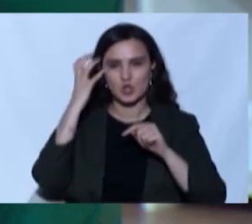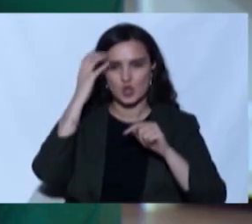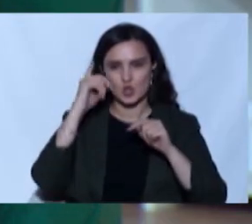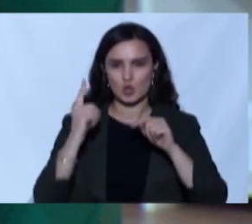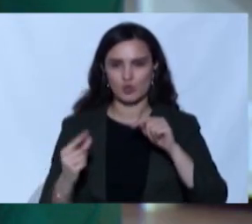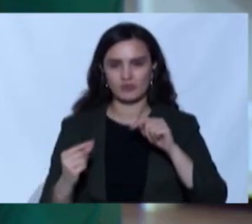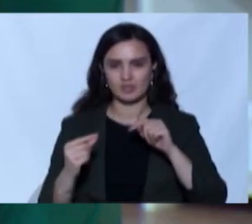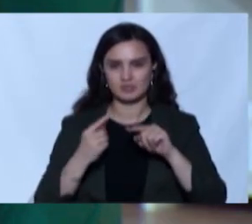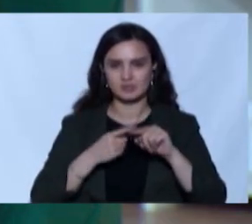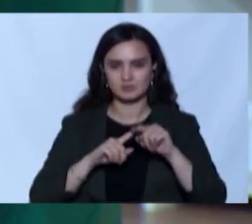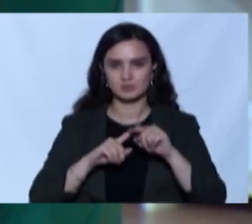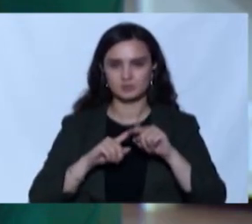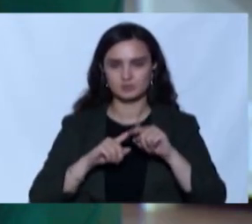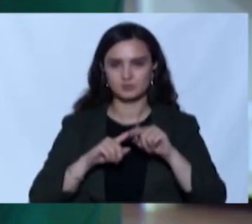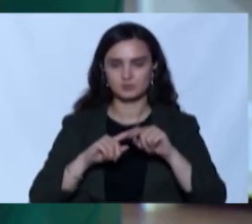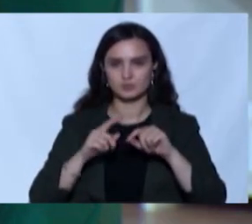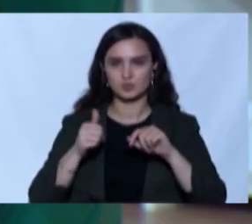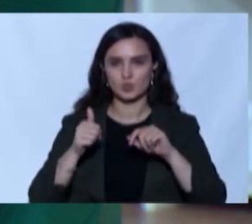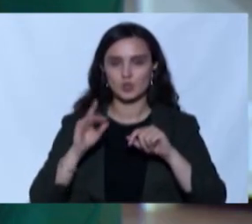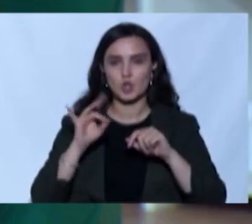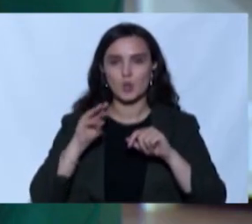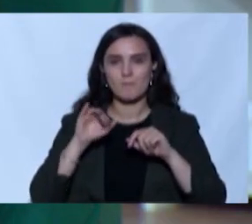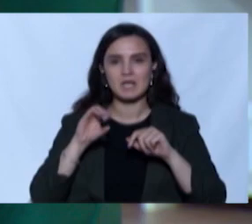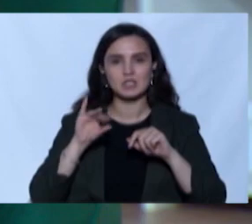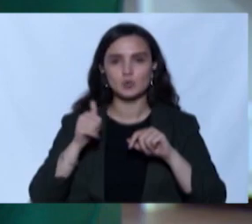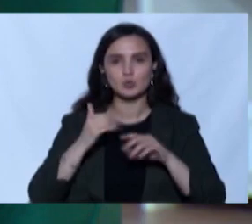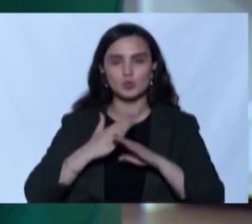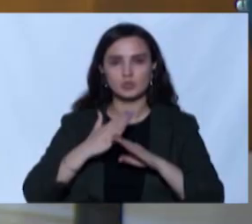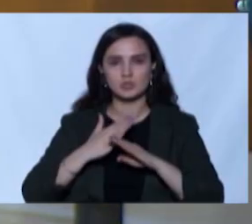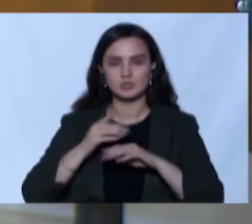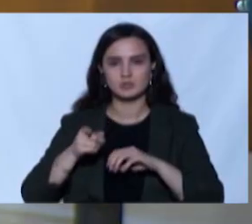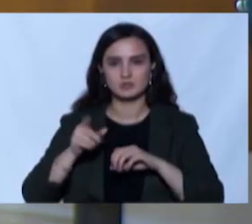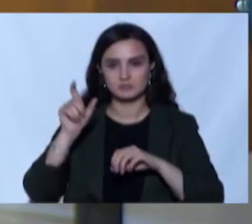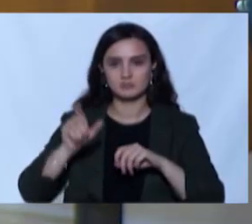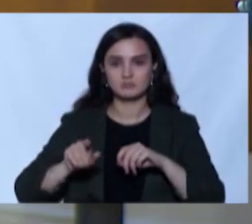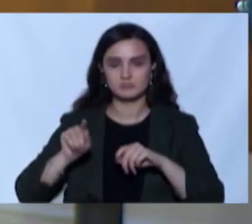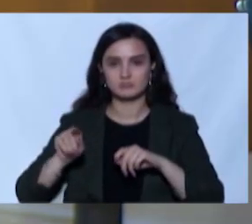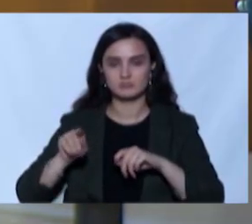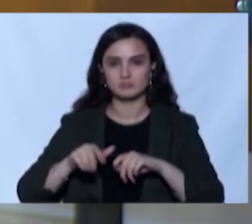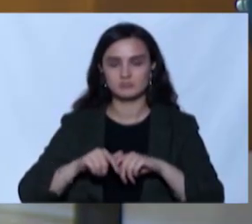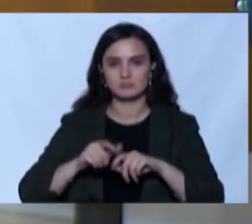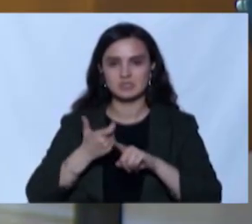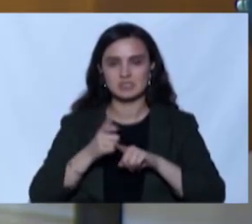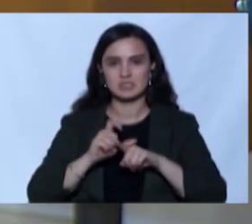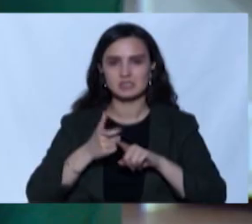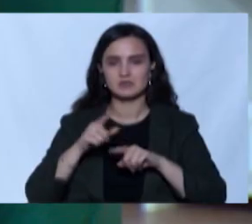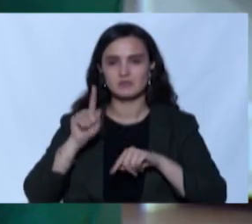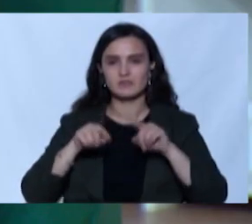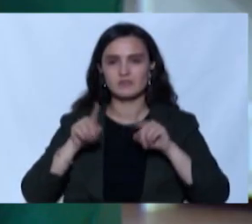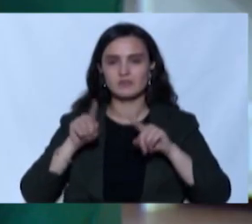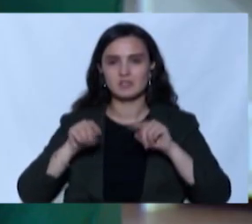genre and how it's different to the preceding Romantic genre. And what we have here is a genre which it's often